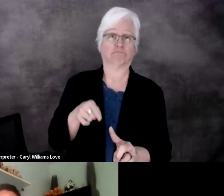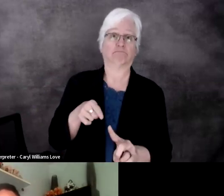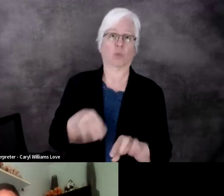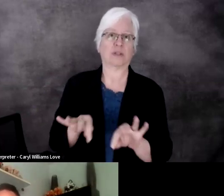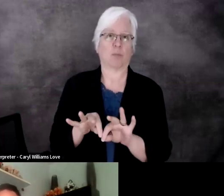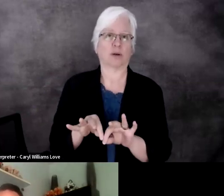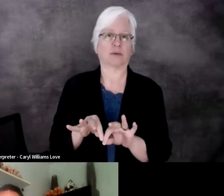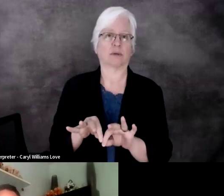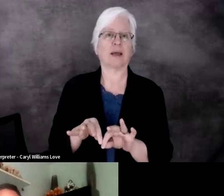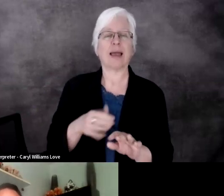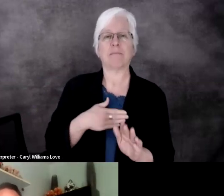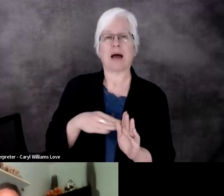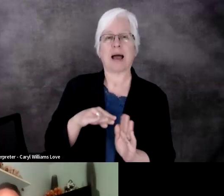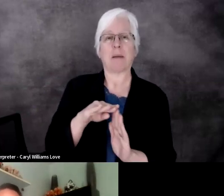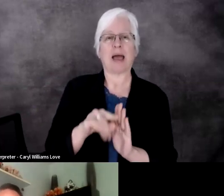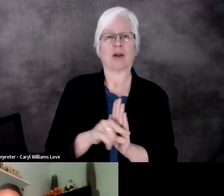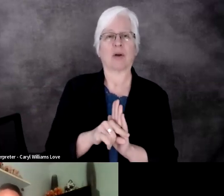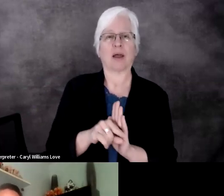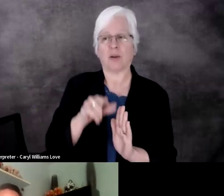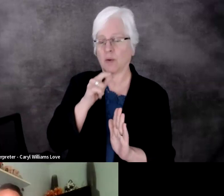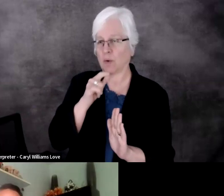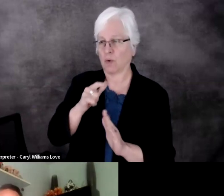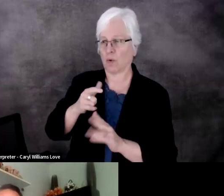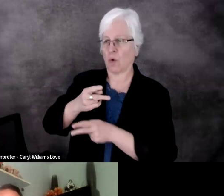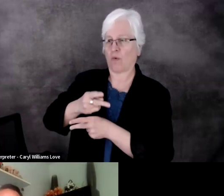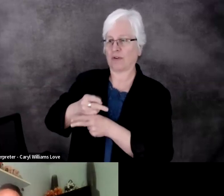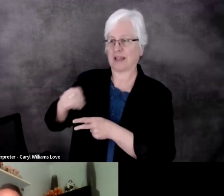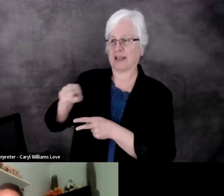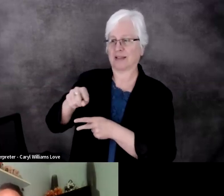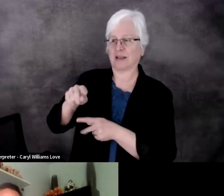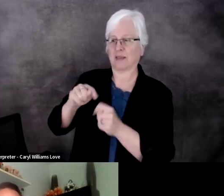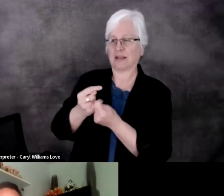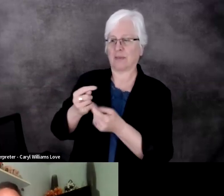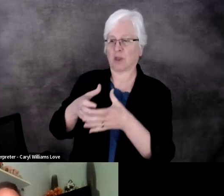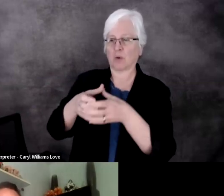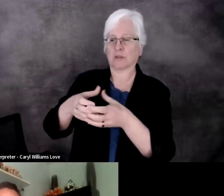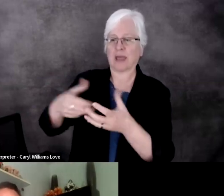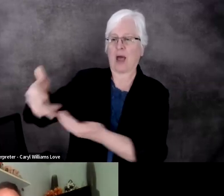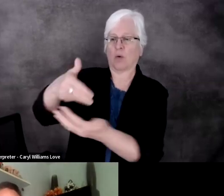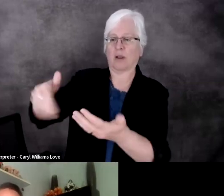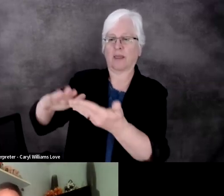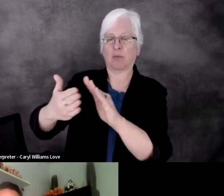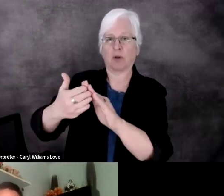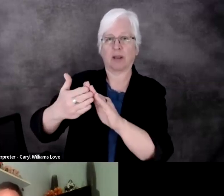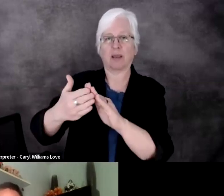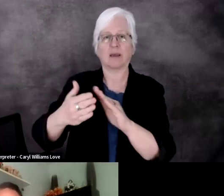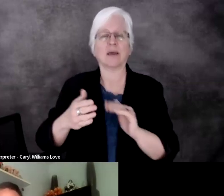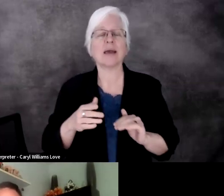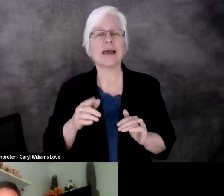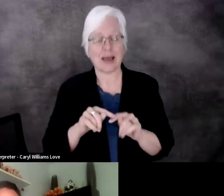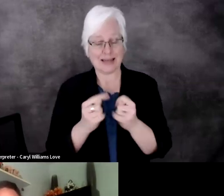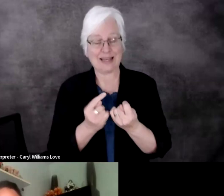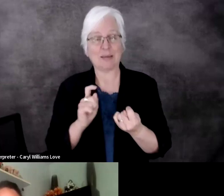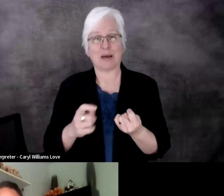my background overseeing a team that's going out into the community, it's having all levels of professionals on a team, from peers